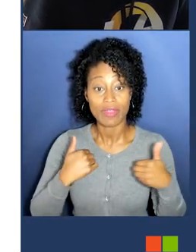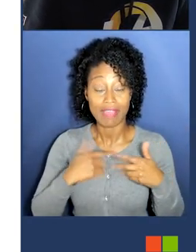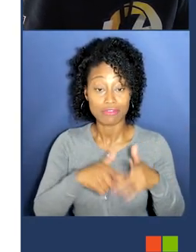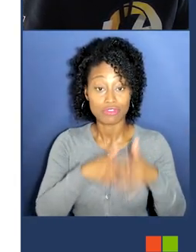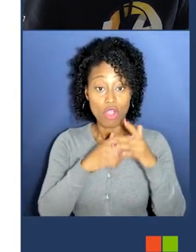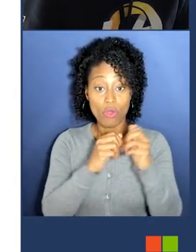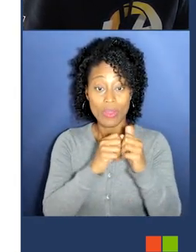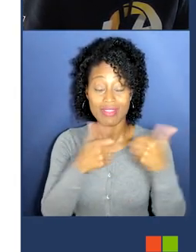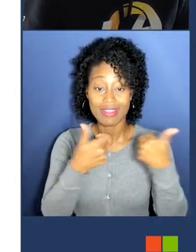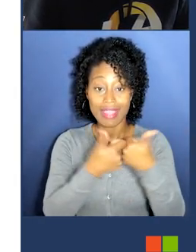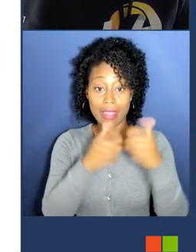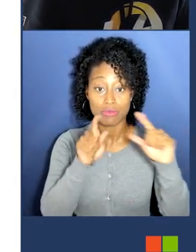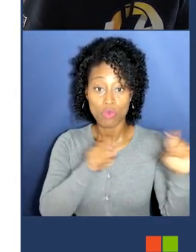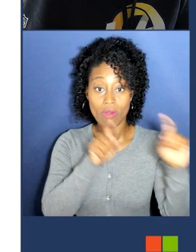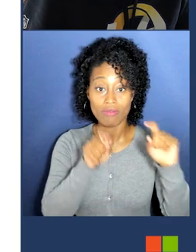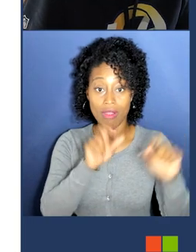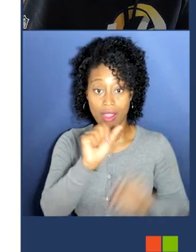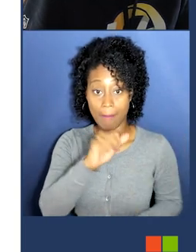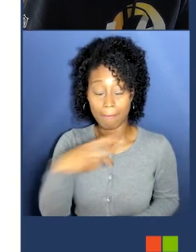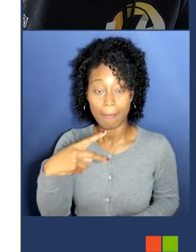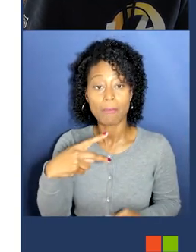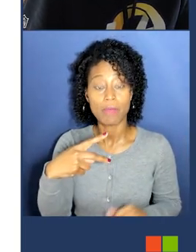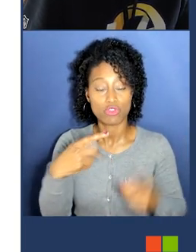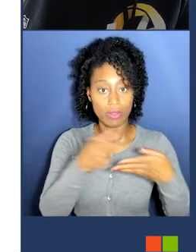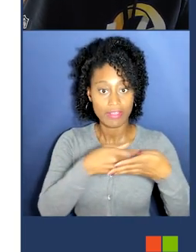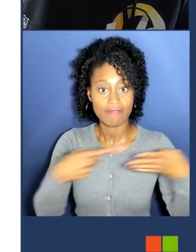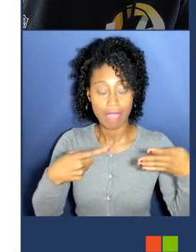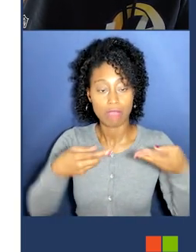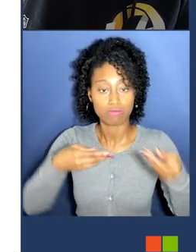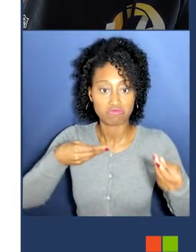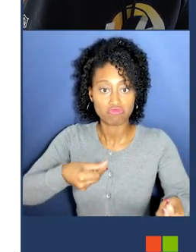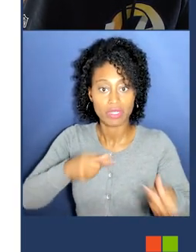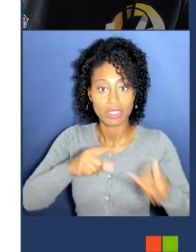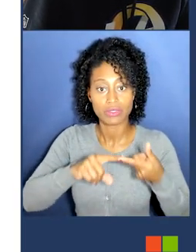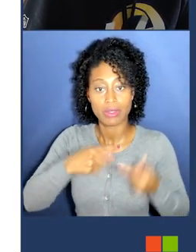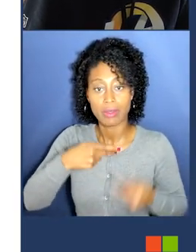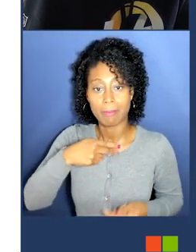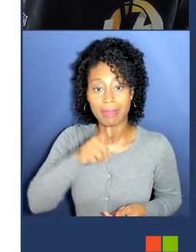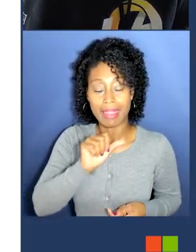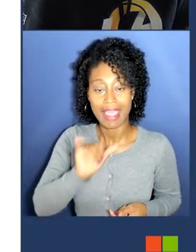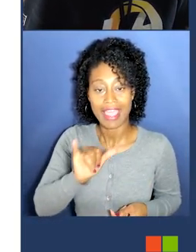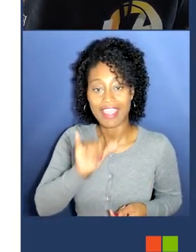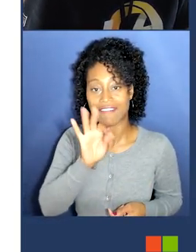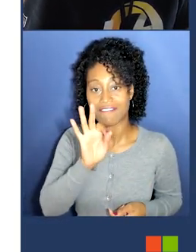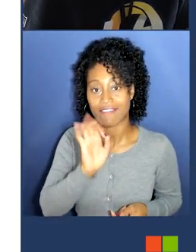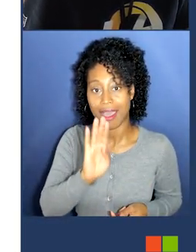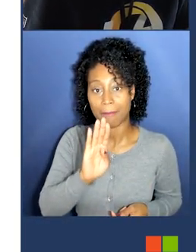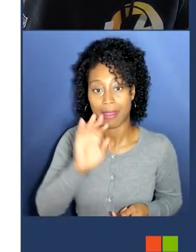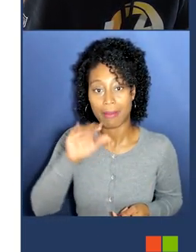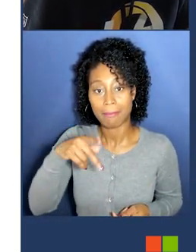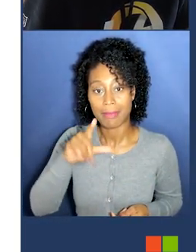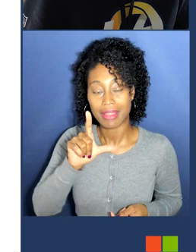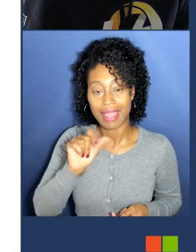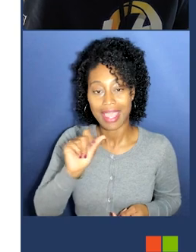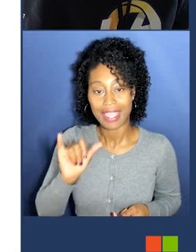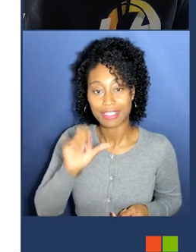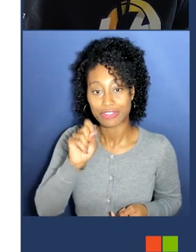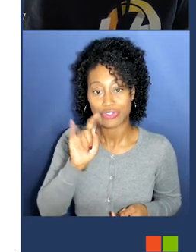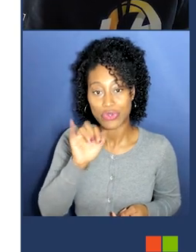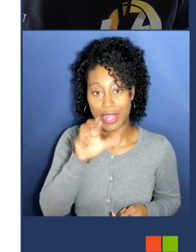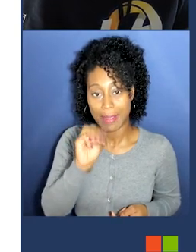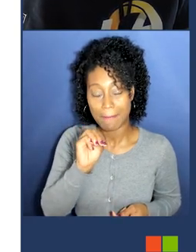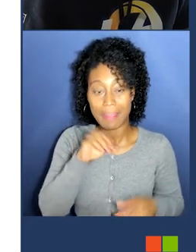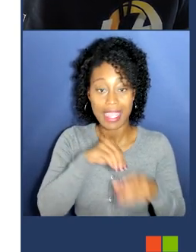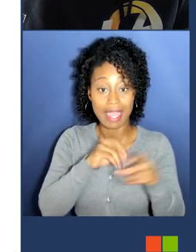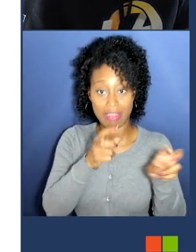application, which sends the events into PlayFab's PlayStream, which then enqueues this into a storage queue that